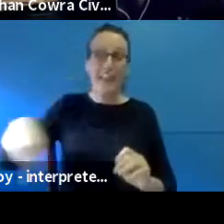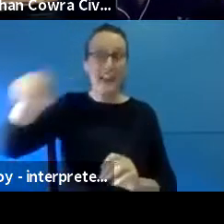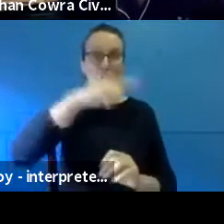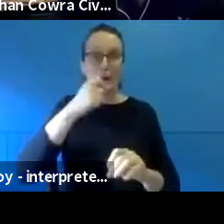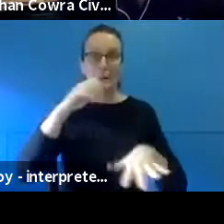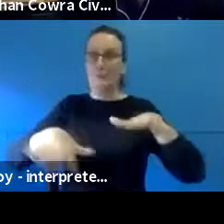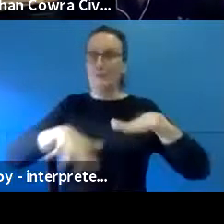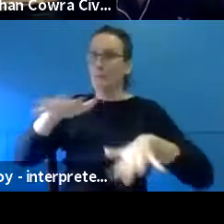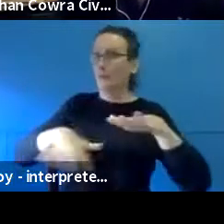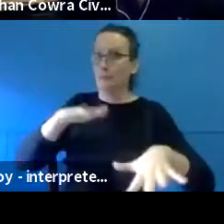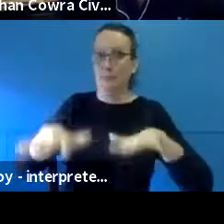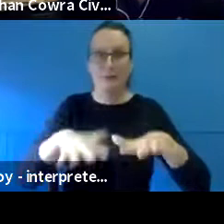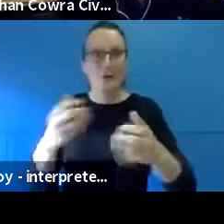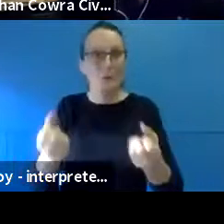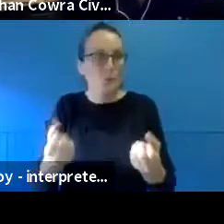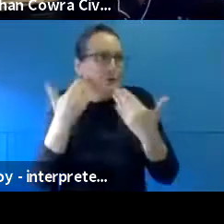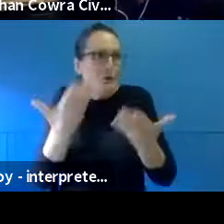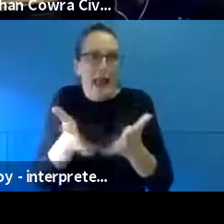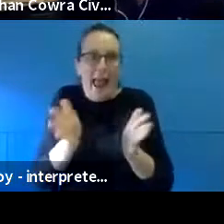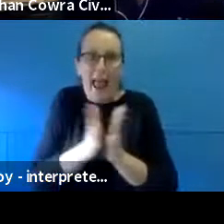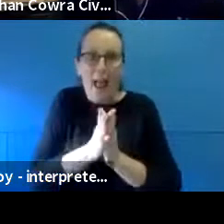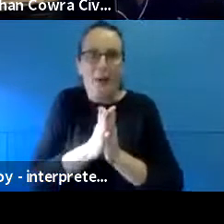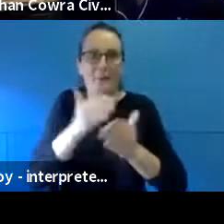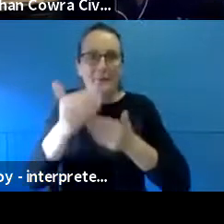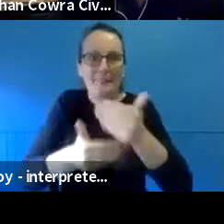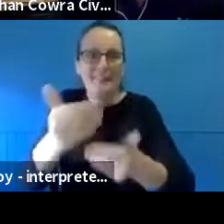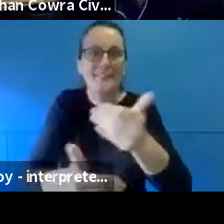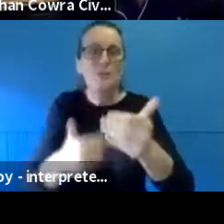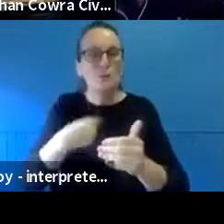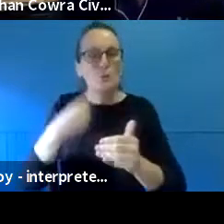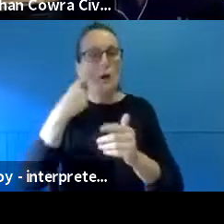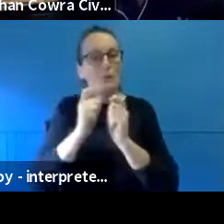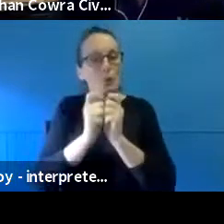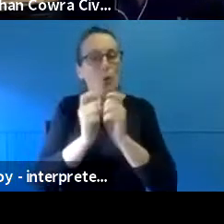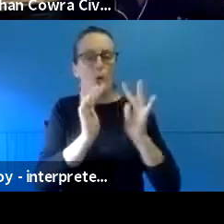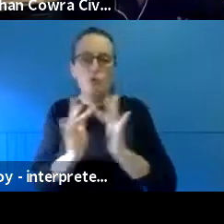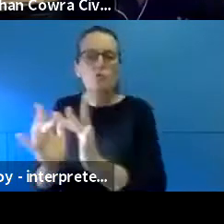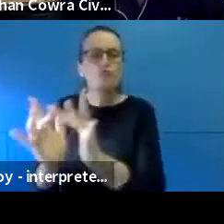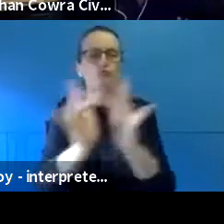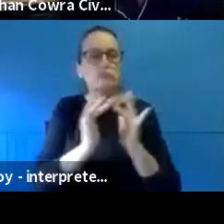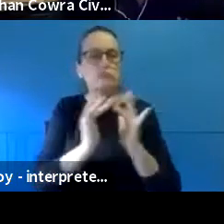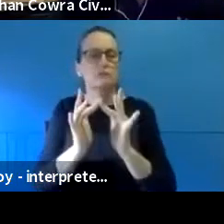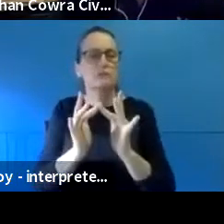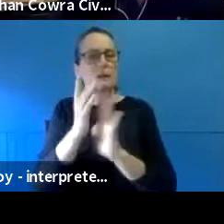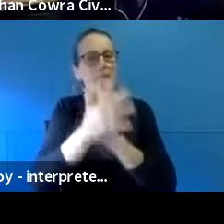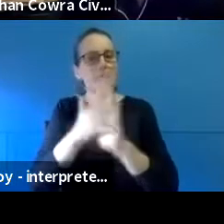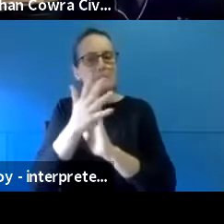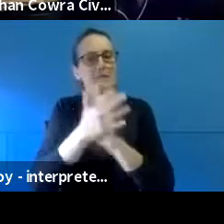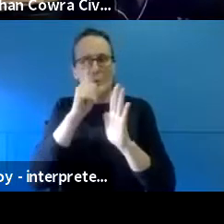rule book for this particular time. And I think the value of our networks, and I think we've drawn from our